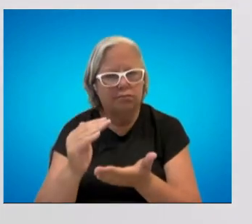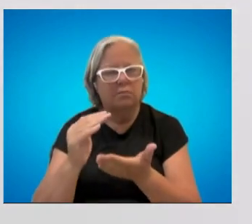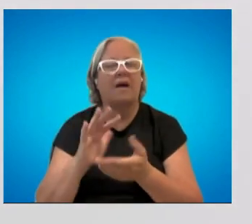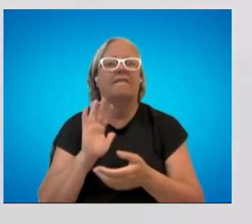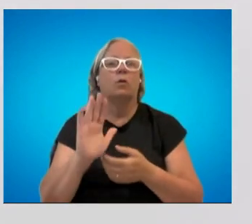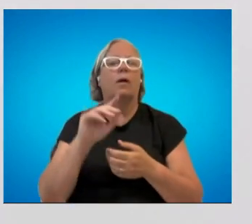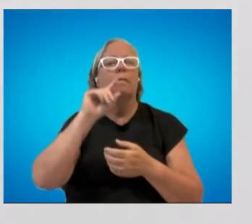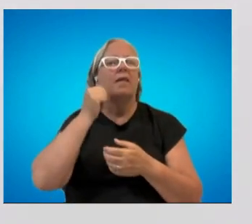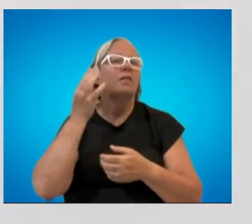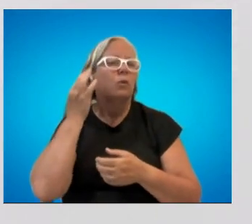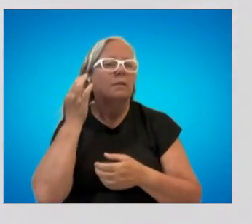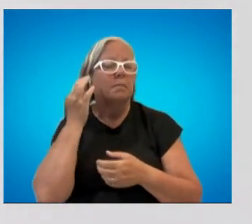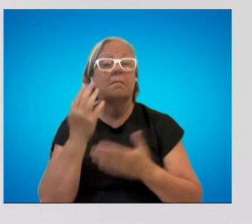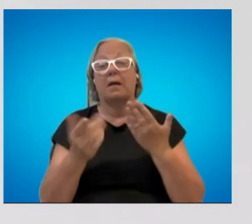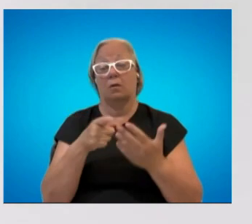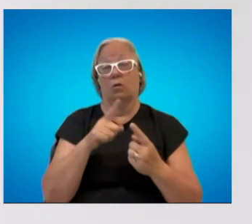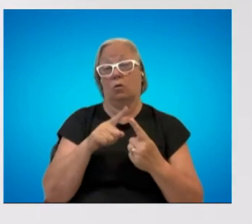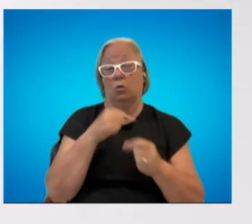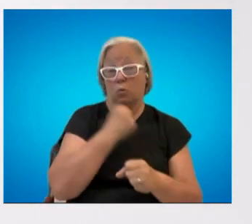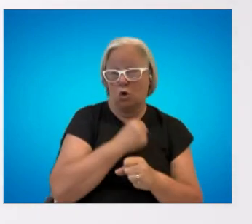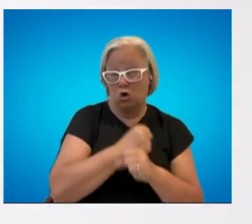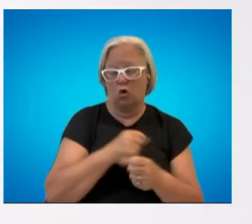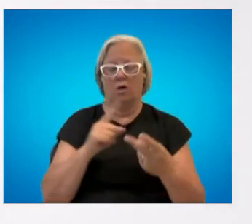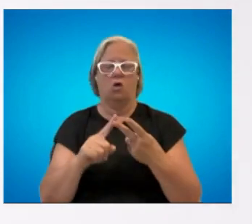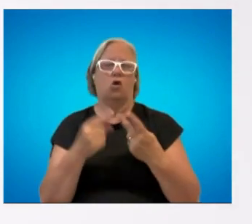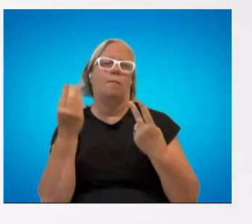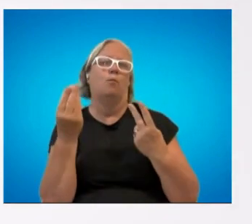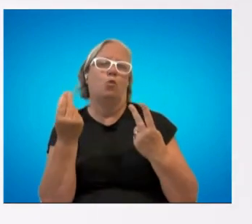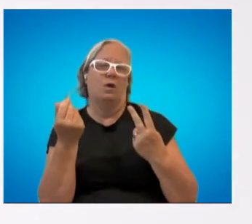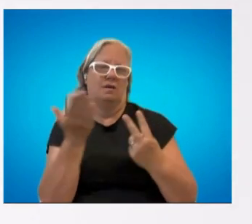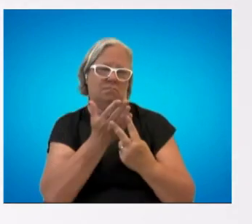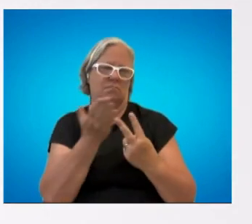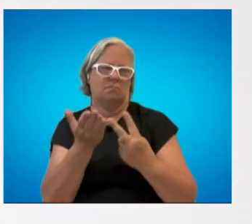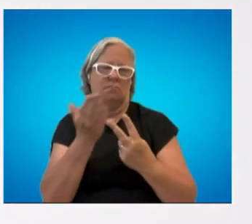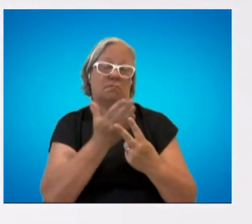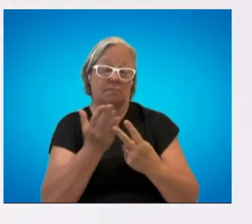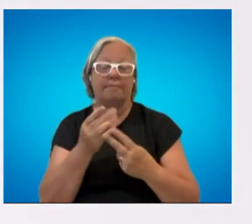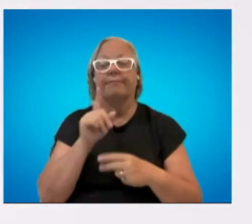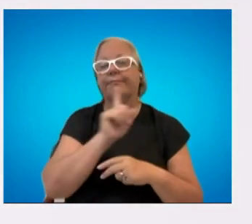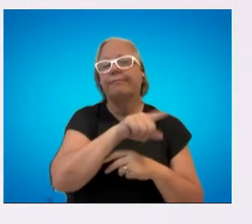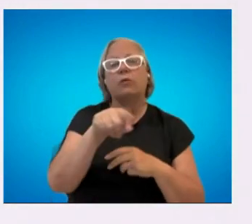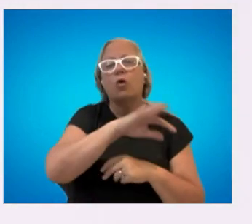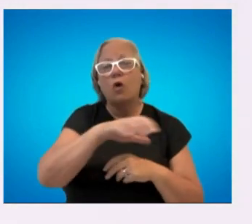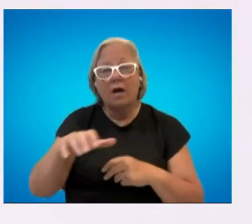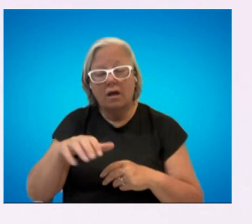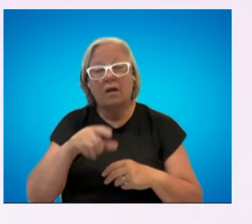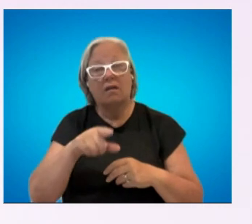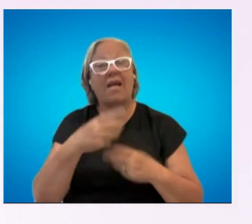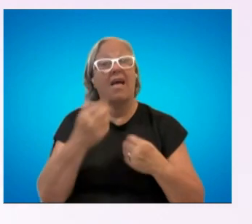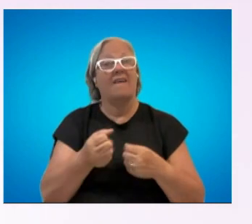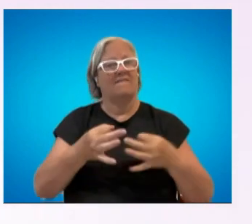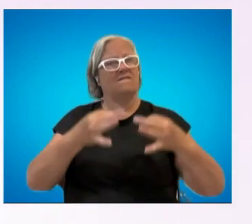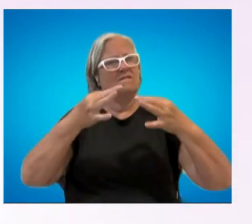money. So those countries with higher use of formal care services have also higher